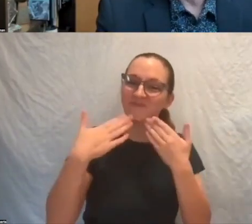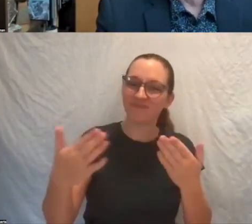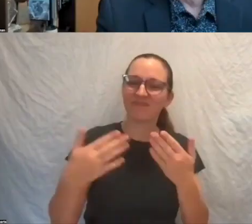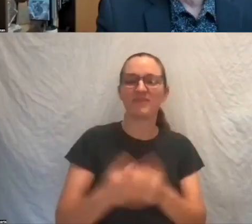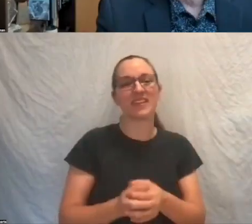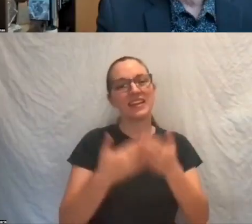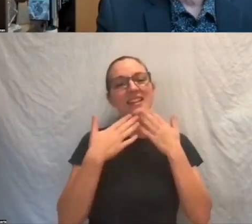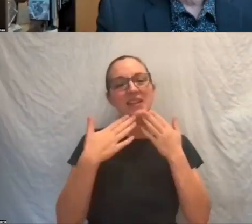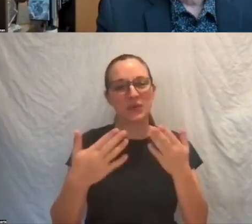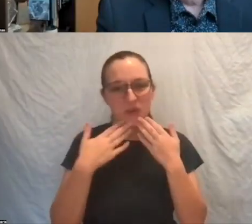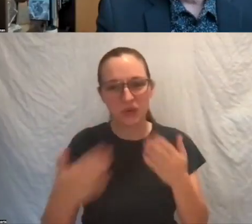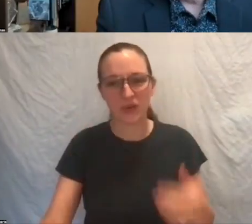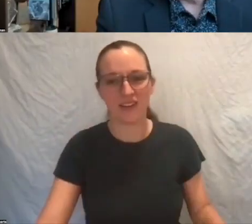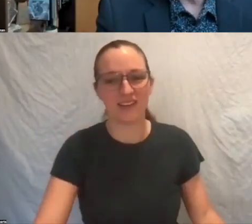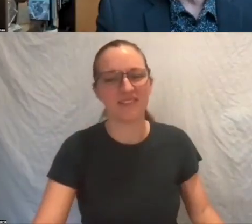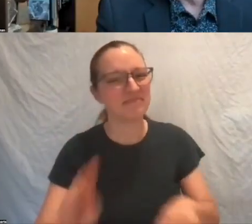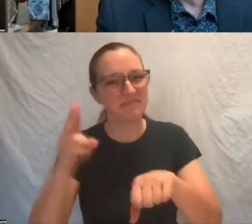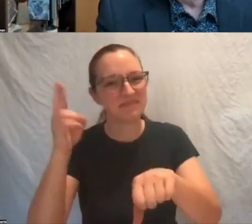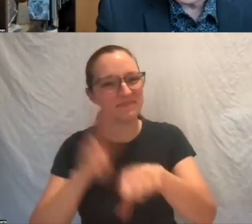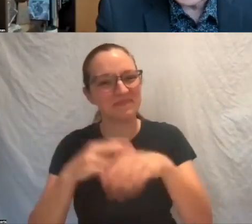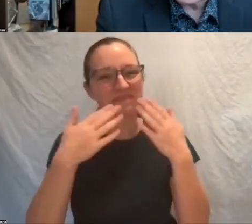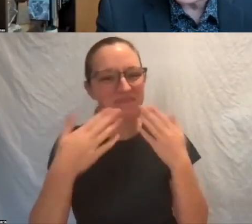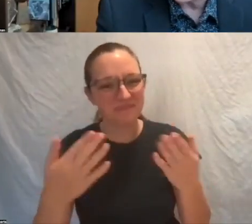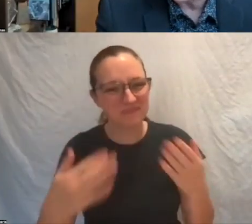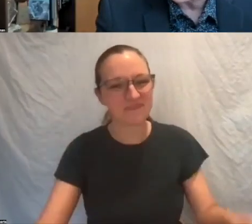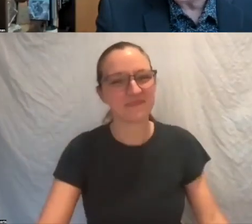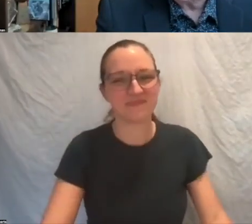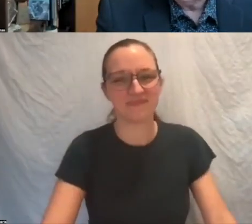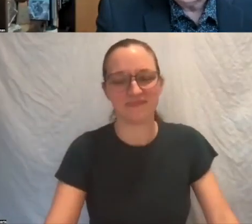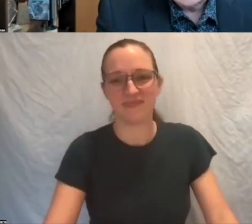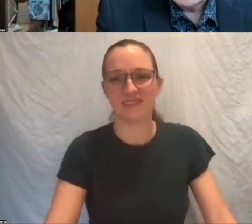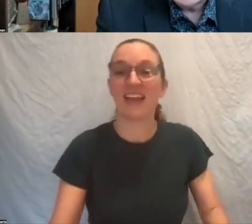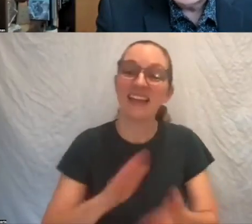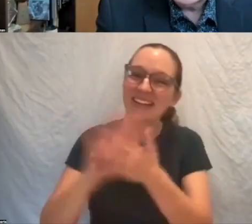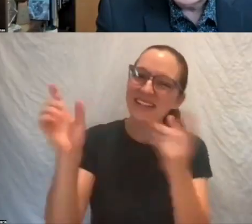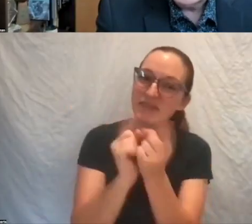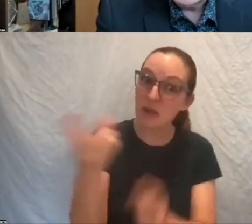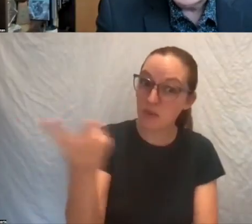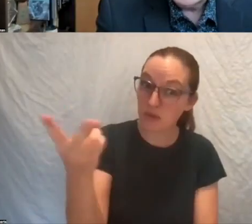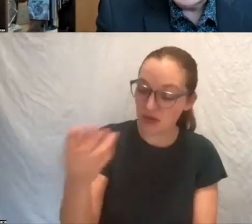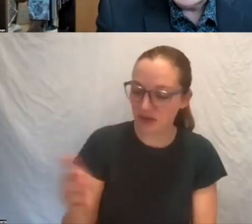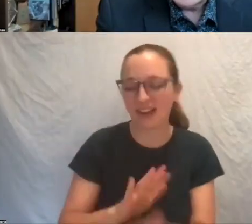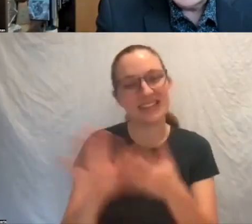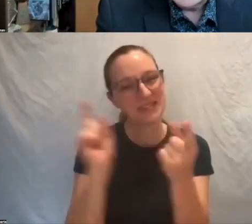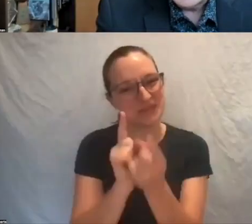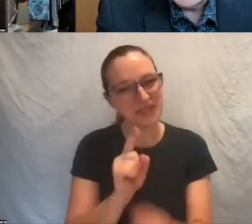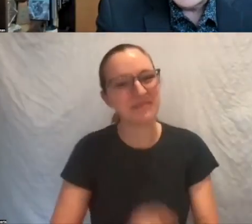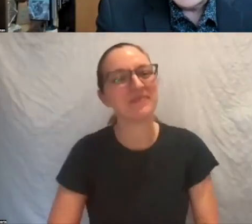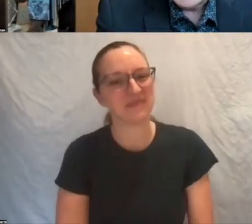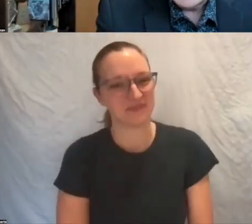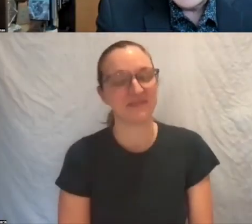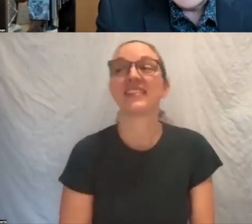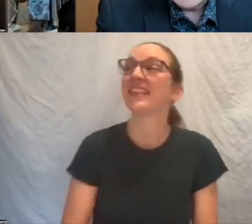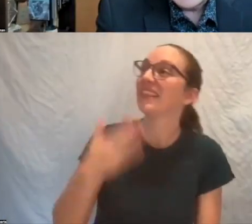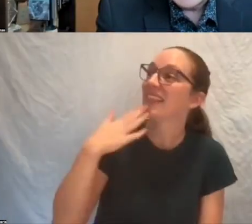you. Of course. Thank you so very much. Oh, It's thank lovely you. to meet the two of you. Thank you for asking those questions. Thank you.